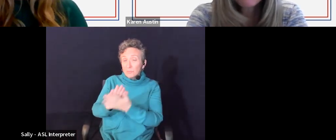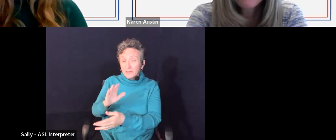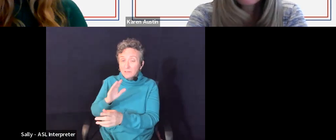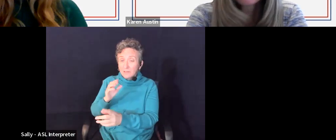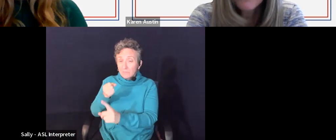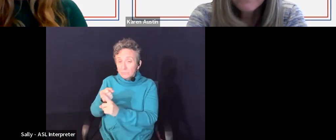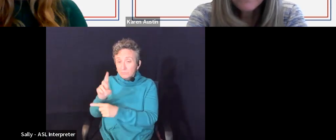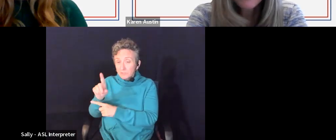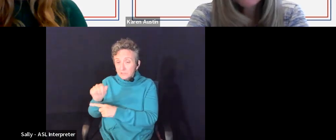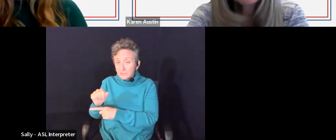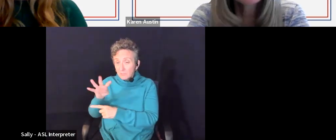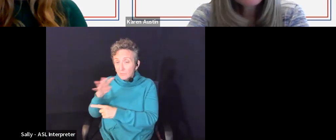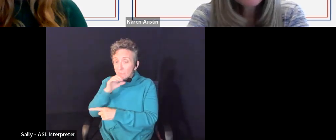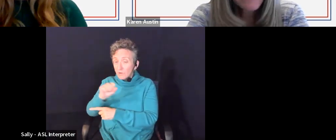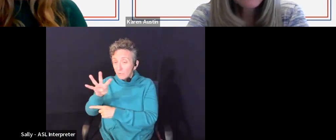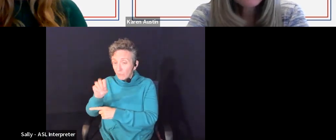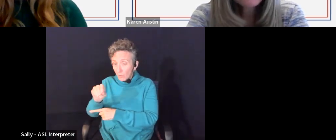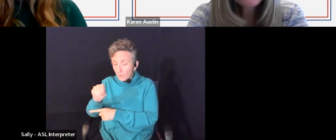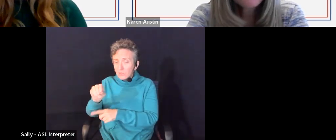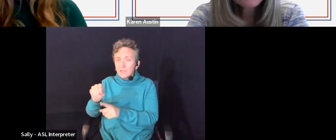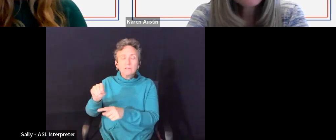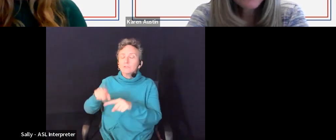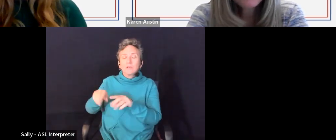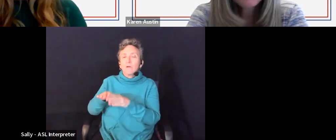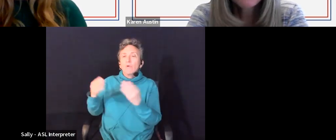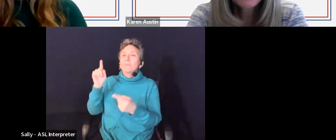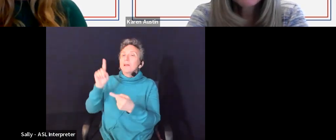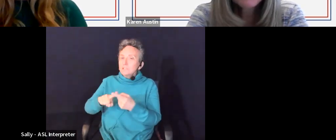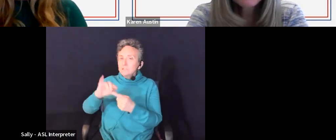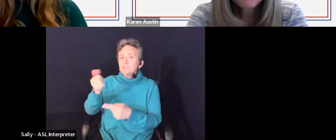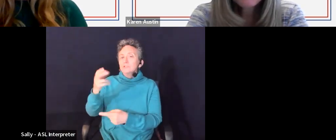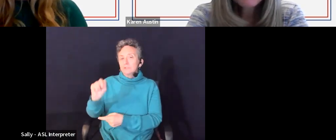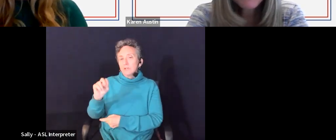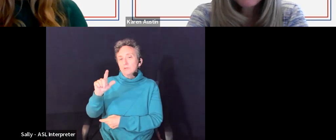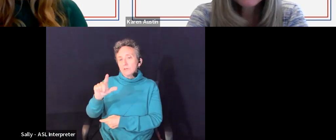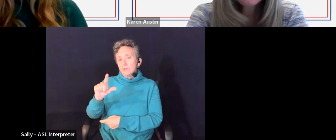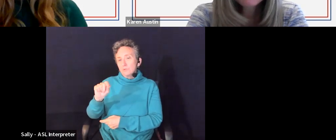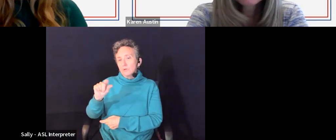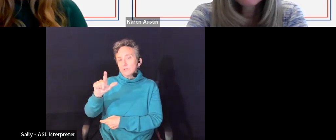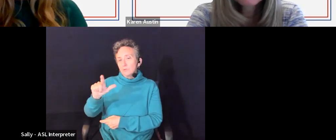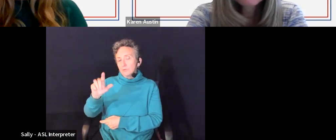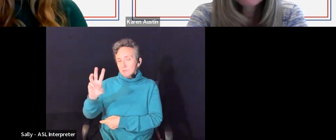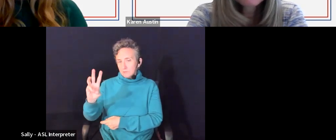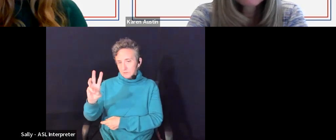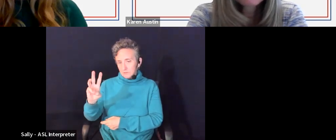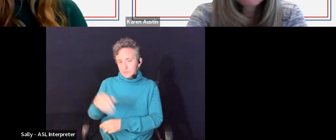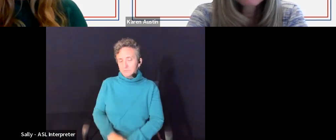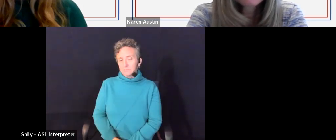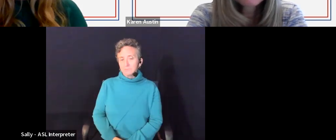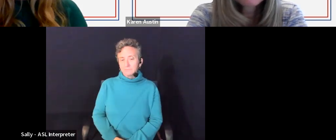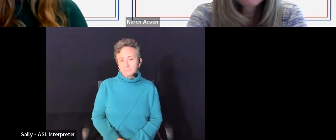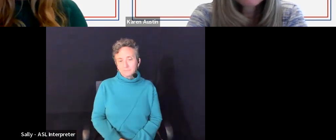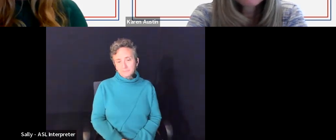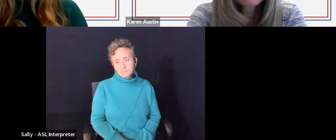an account. Once the ABLE Age Adjustment Act goes into effect in January of 2026, you would be able to.